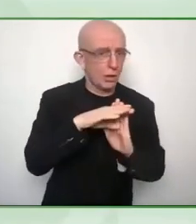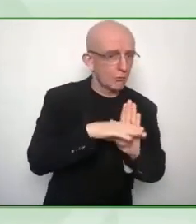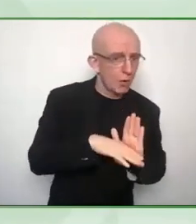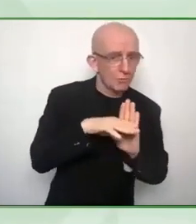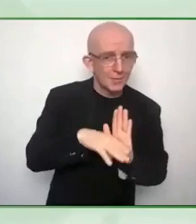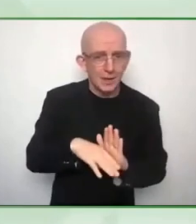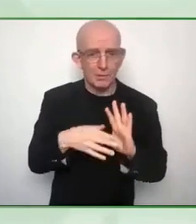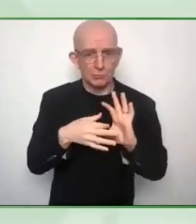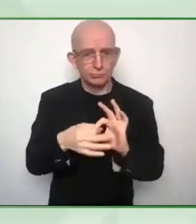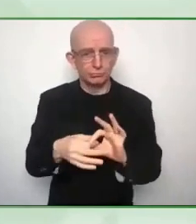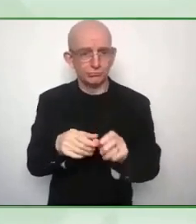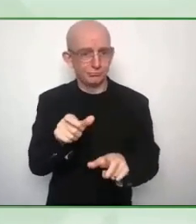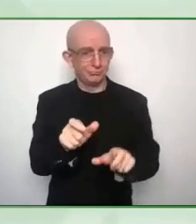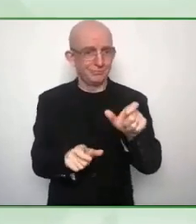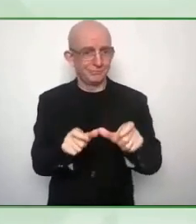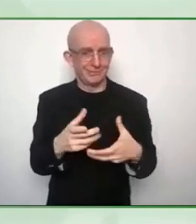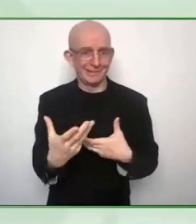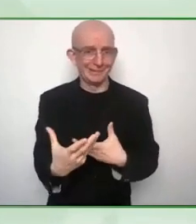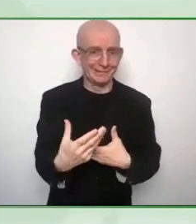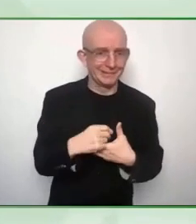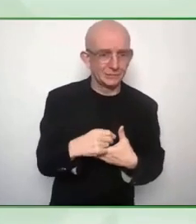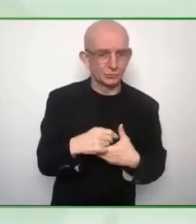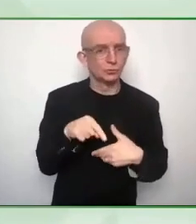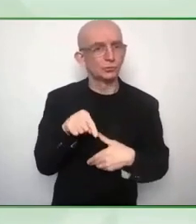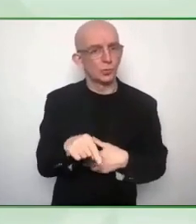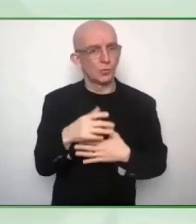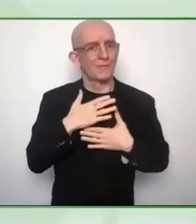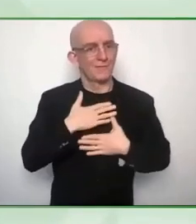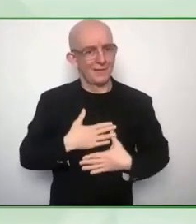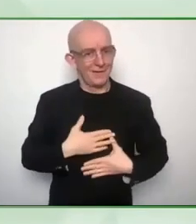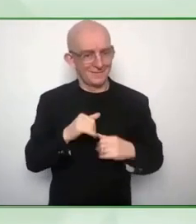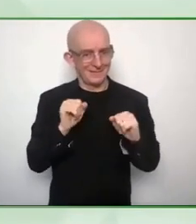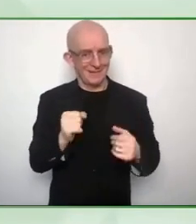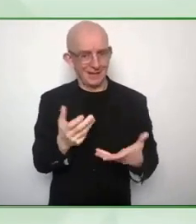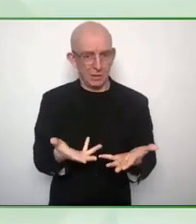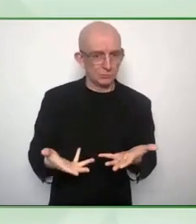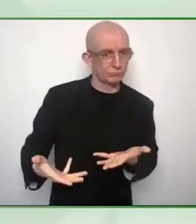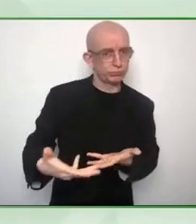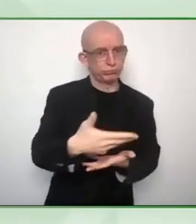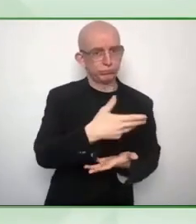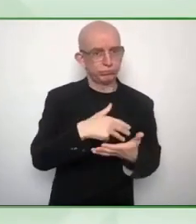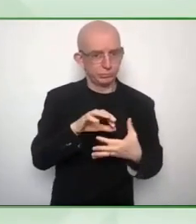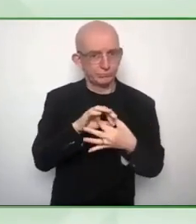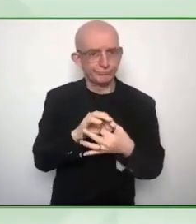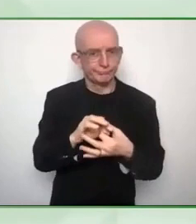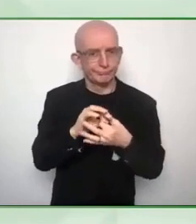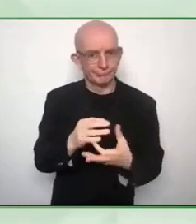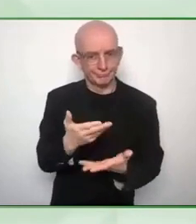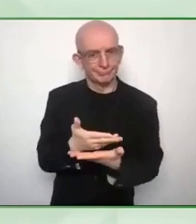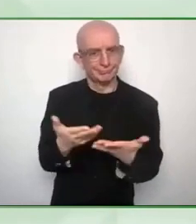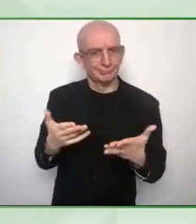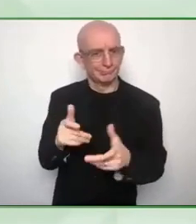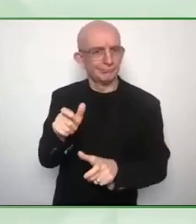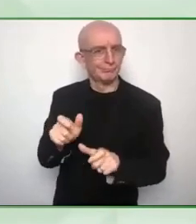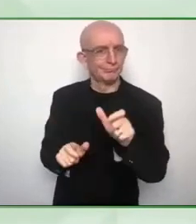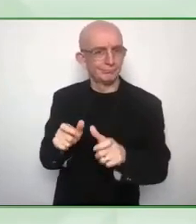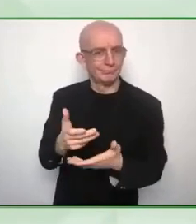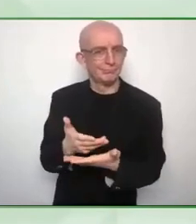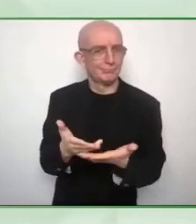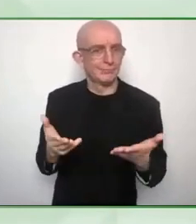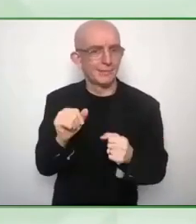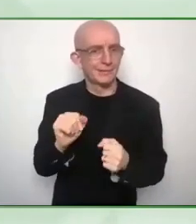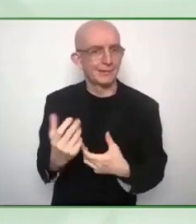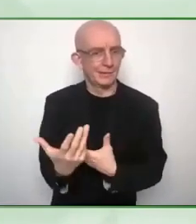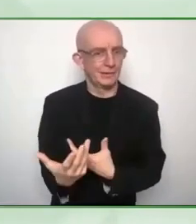to move this forward effectively. Thank you, Juan. As you know, the topic of this year is accessibility. We work in a cycle of